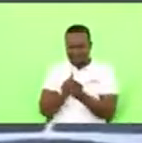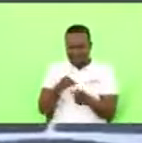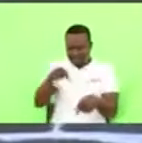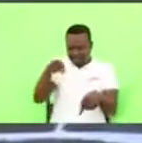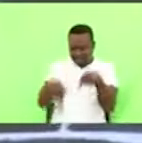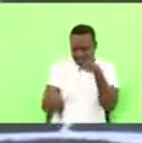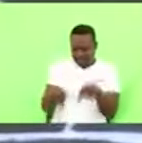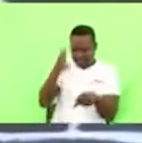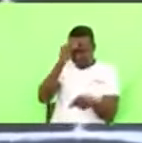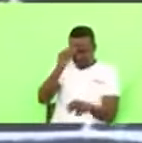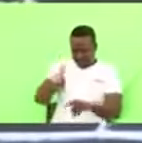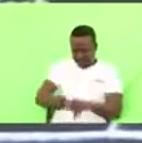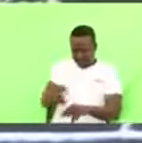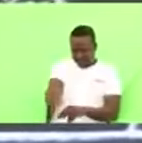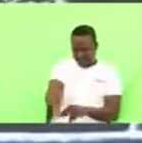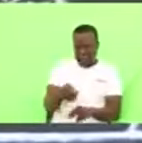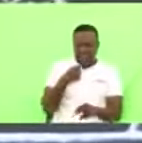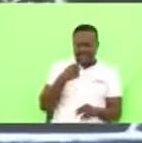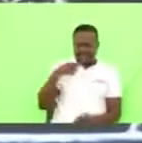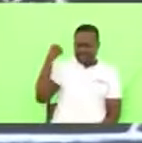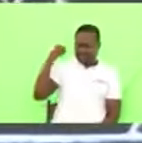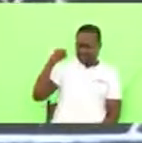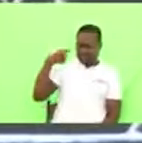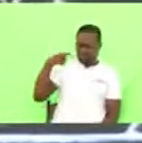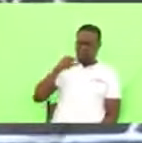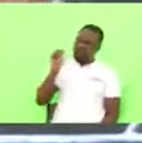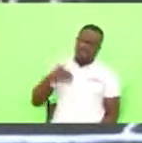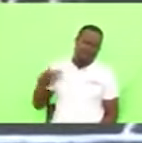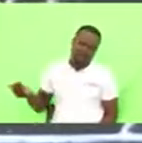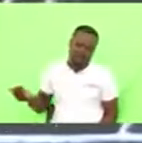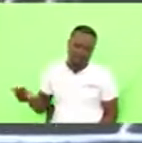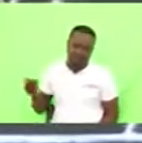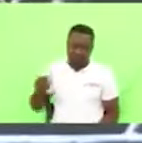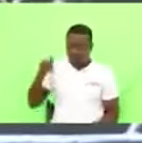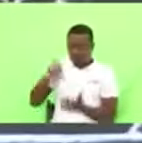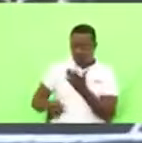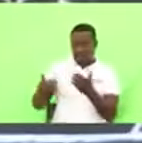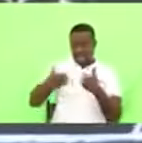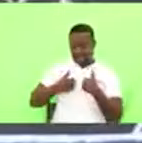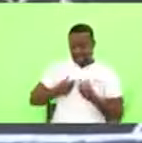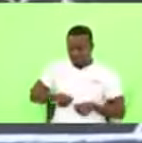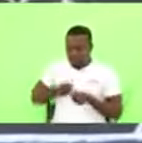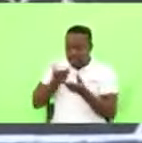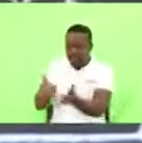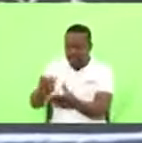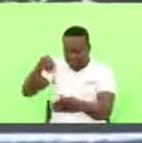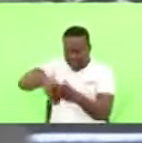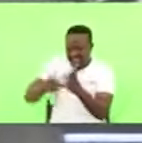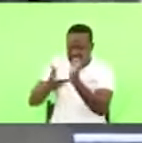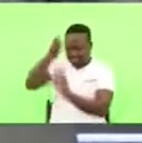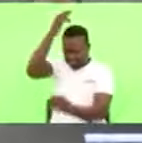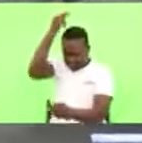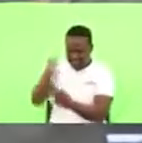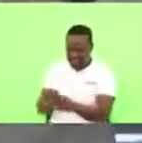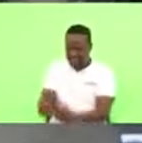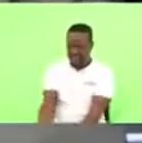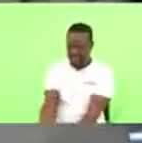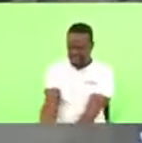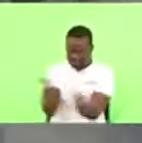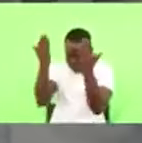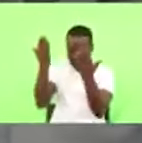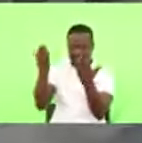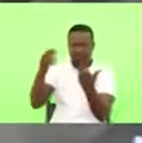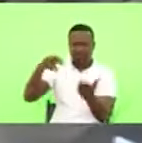man, they said, silver and gold we do not have. What we have, we give to you. In the name of Jesus Christ